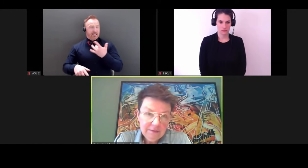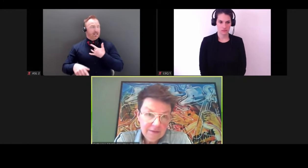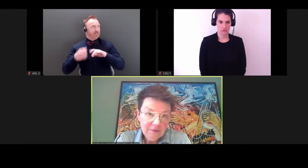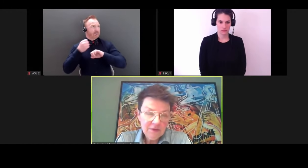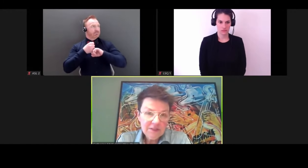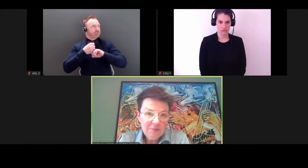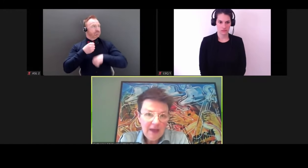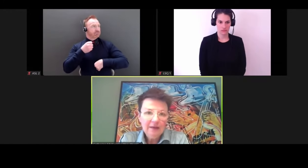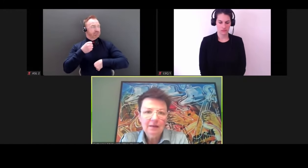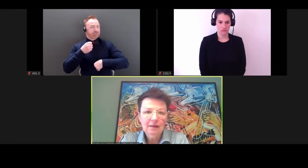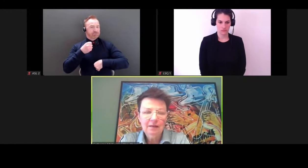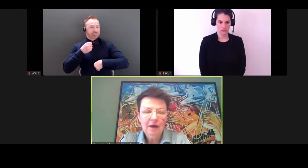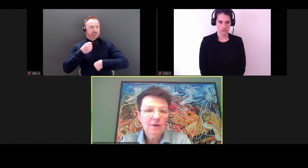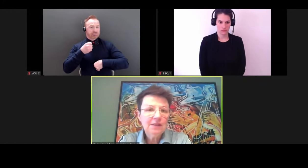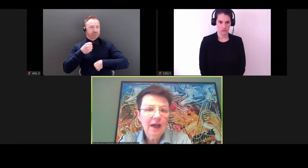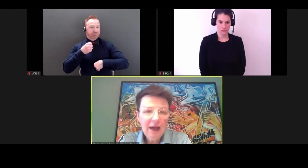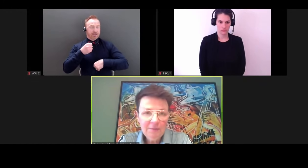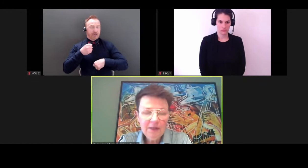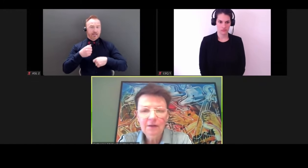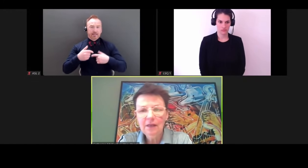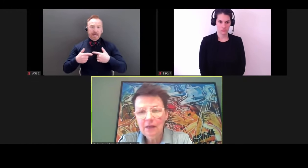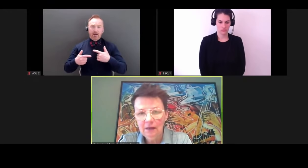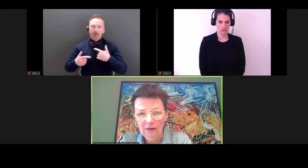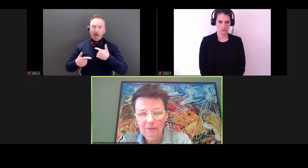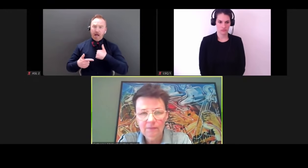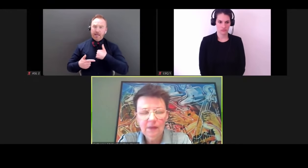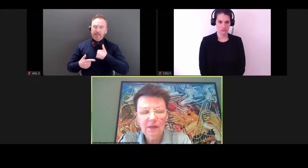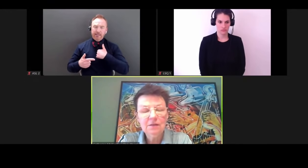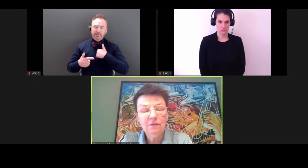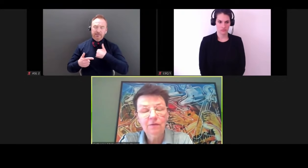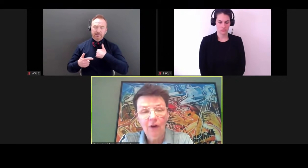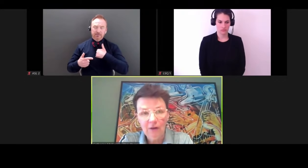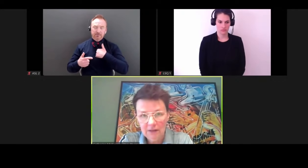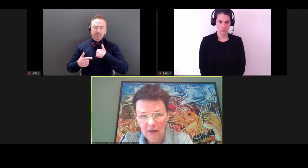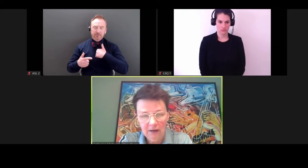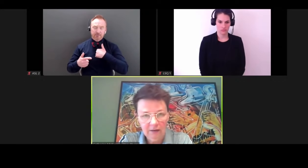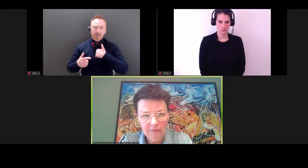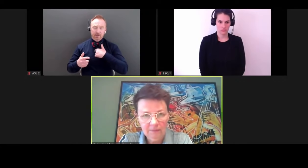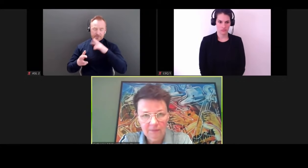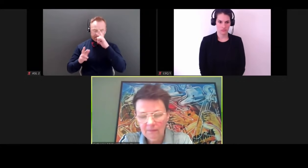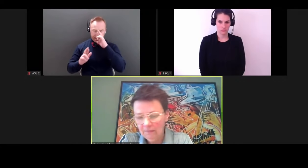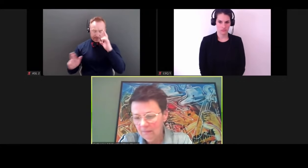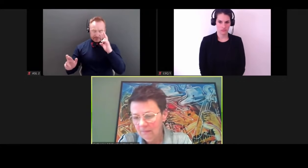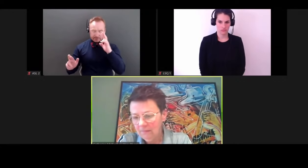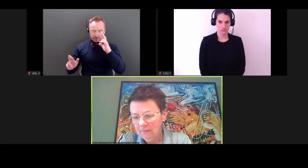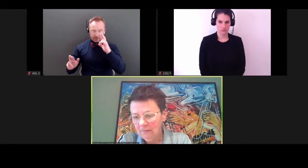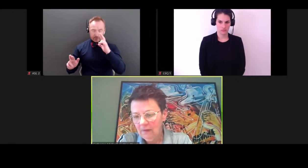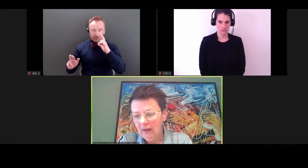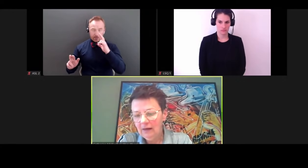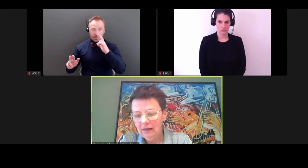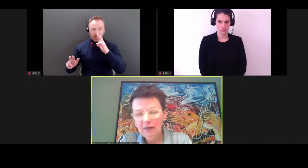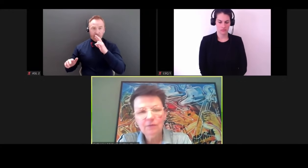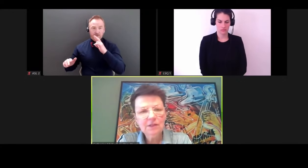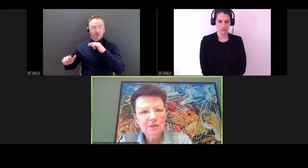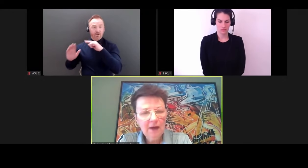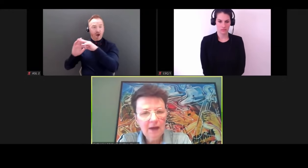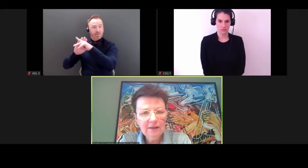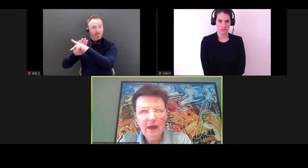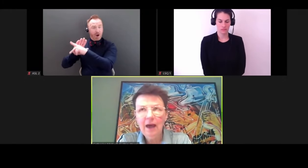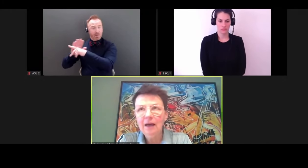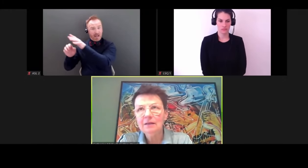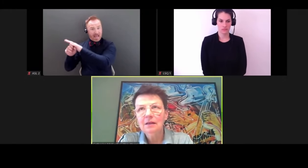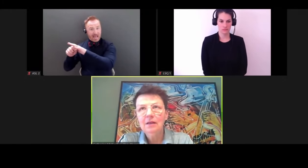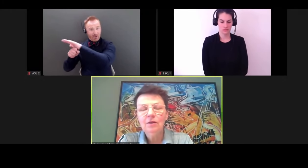I can respect that what's happening on the hill is volatile. And I can